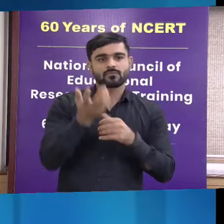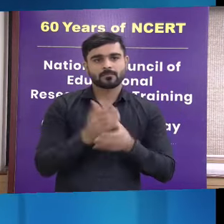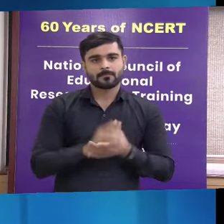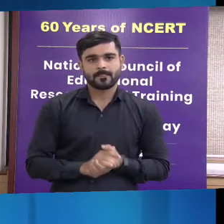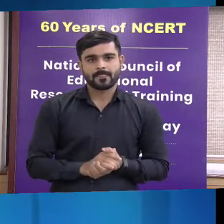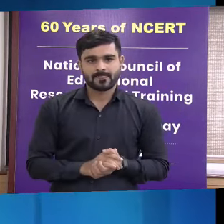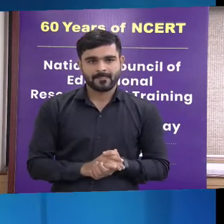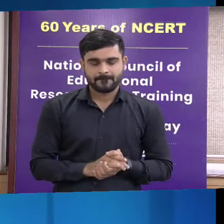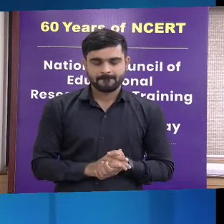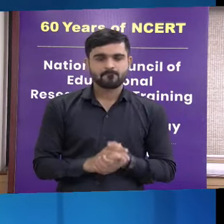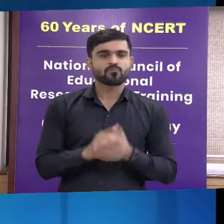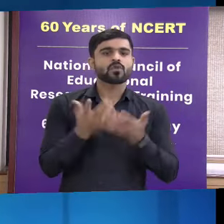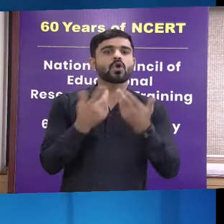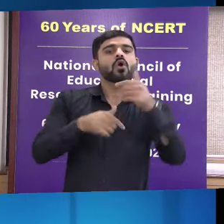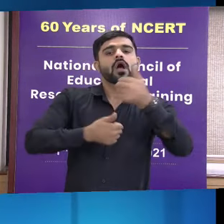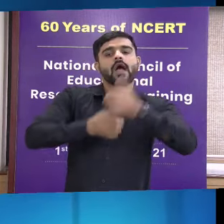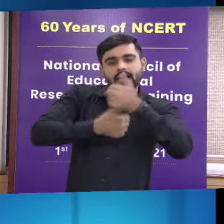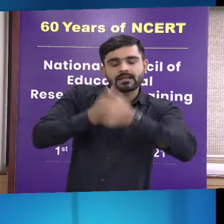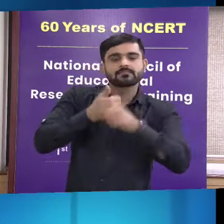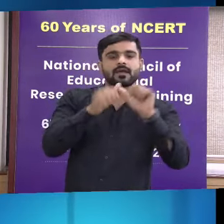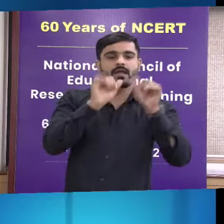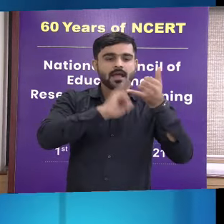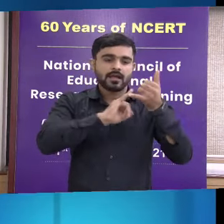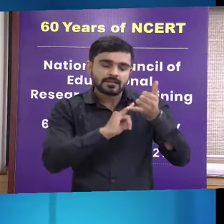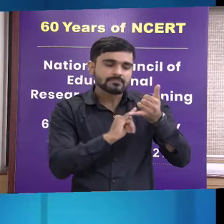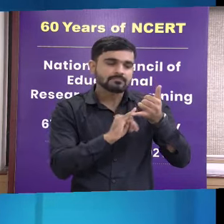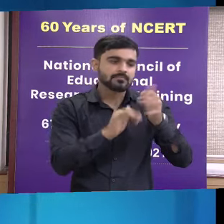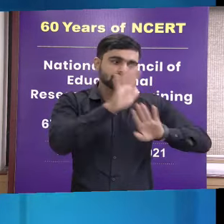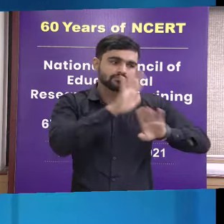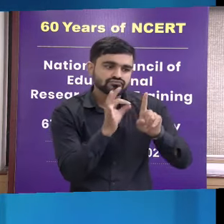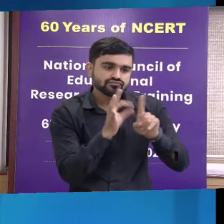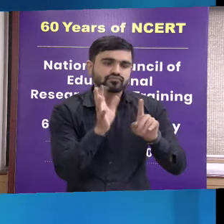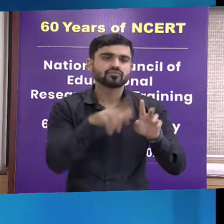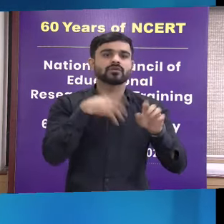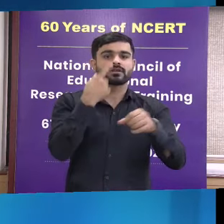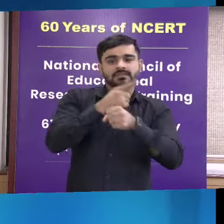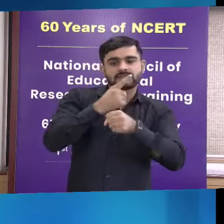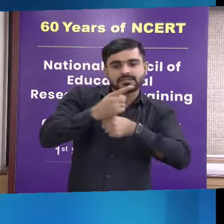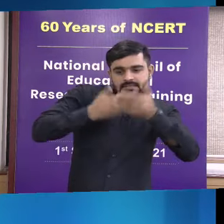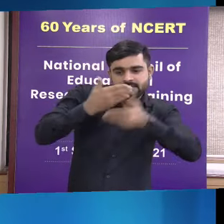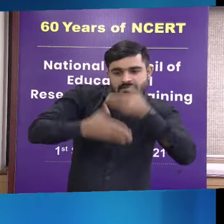the examination and assessment reforms, the new teacher training